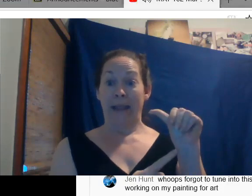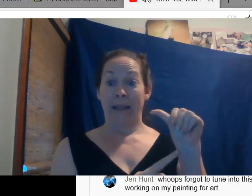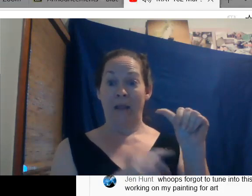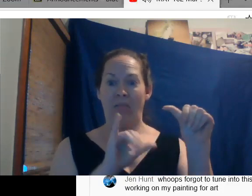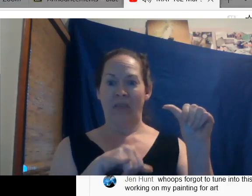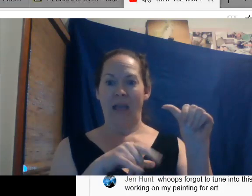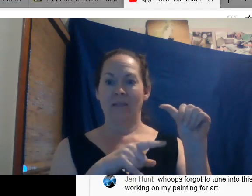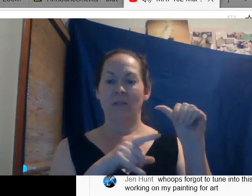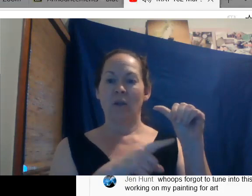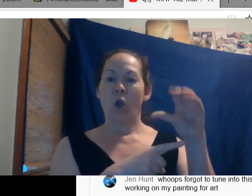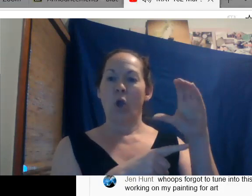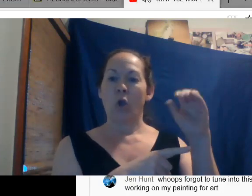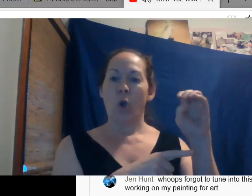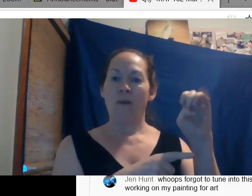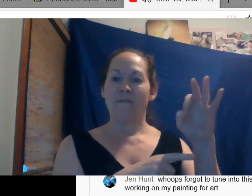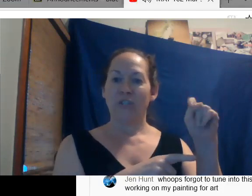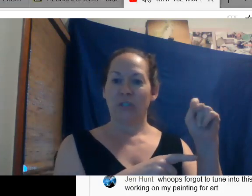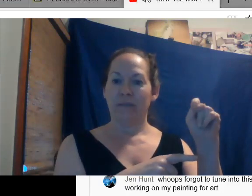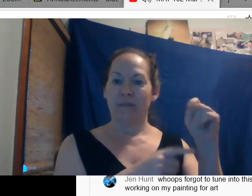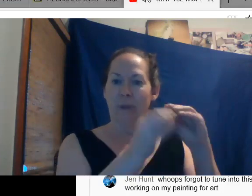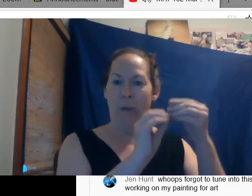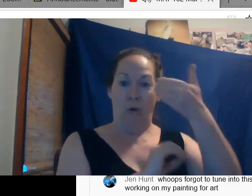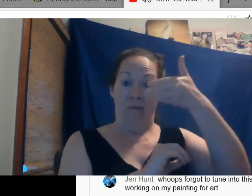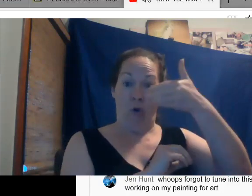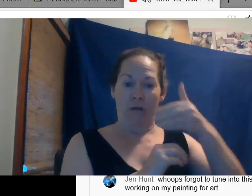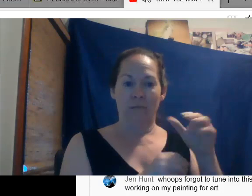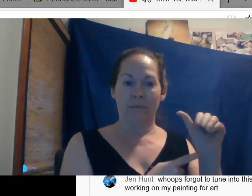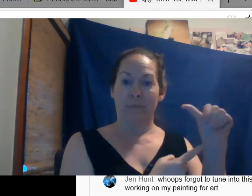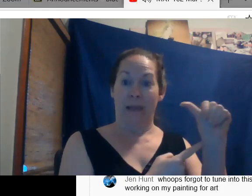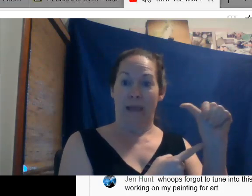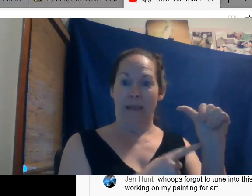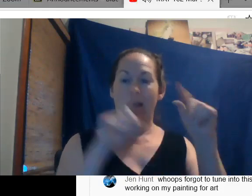that determines my A value, but I have the base polynomial.